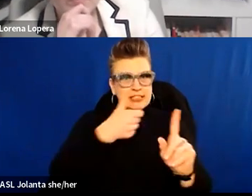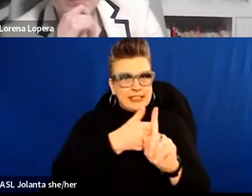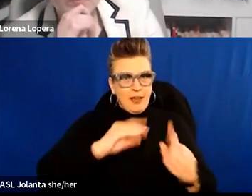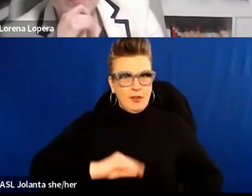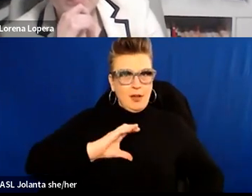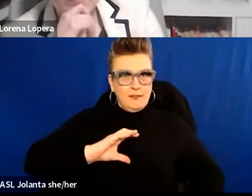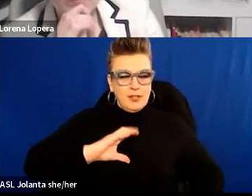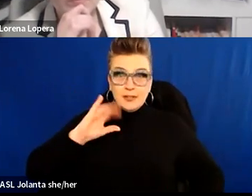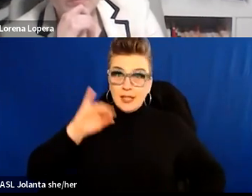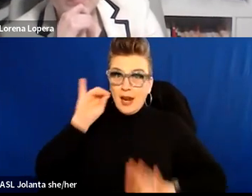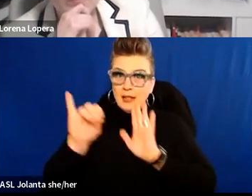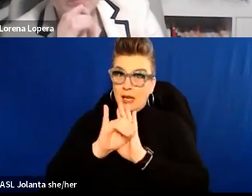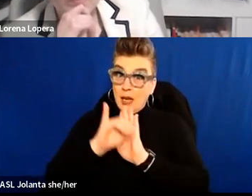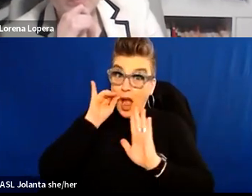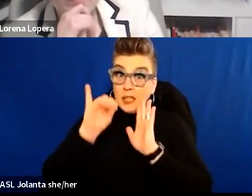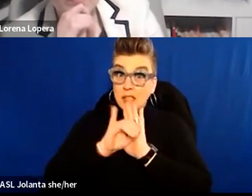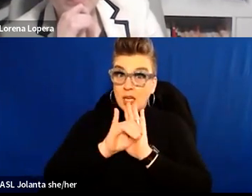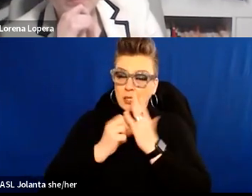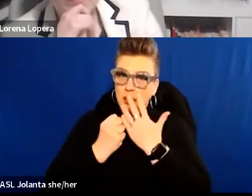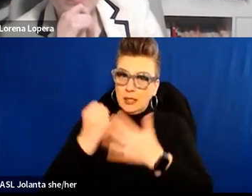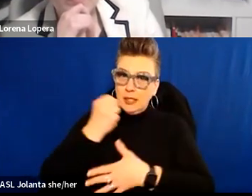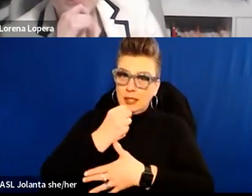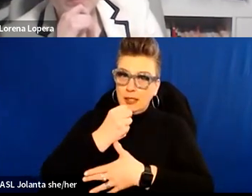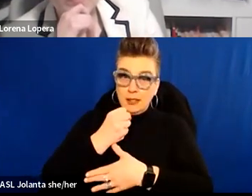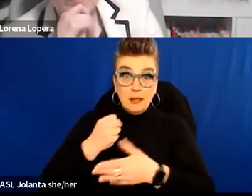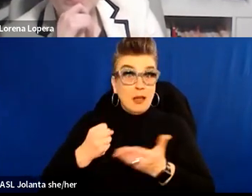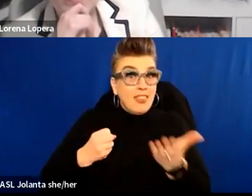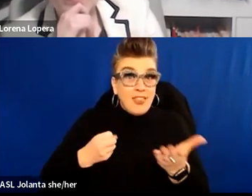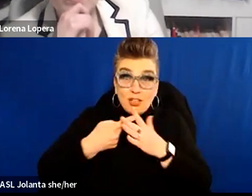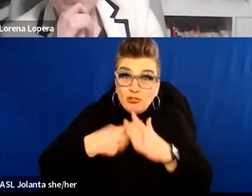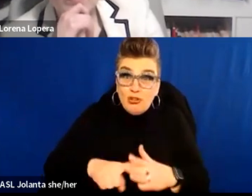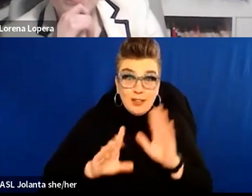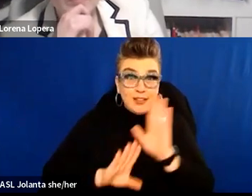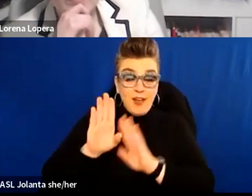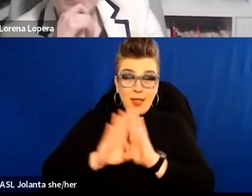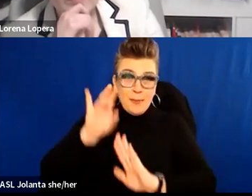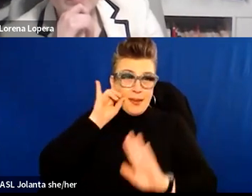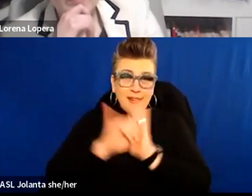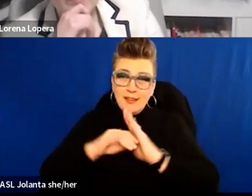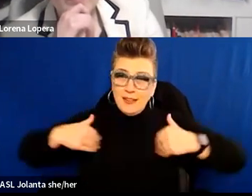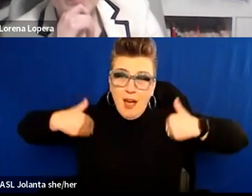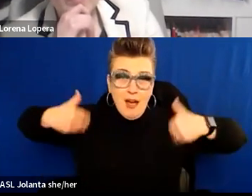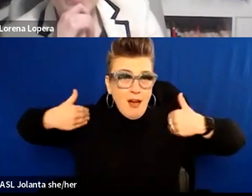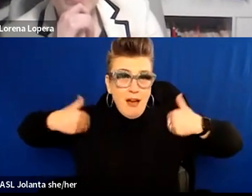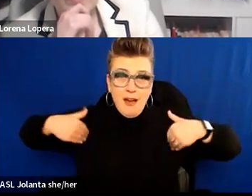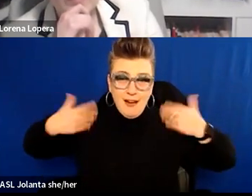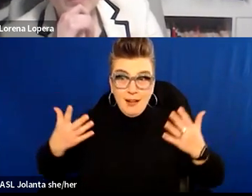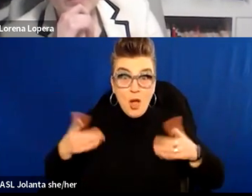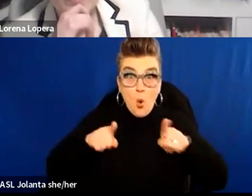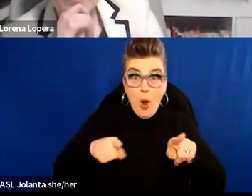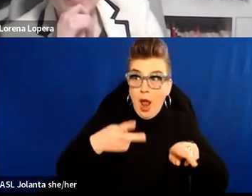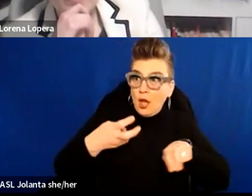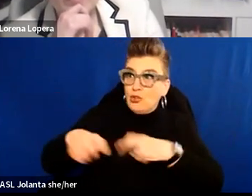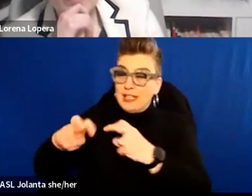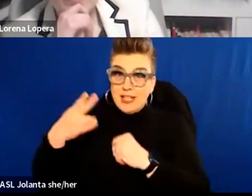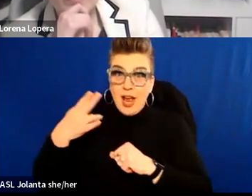identity for our students is very important and they start developing it in the you know while they're transitioning to high school if